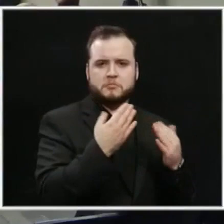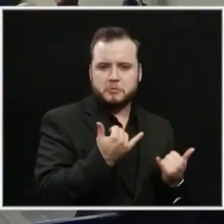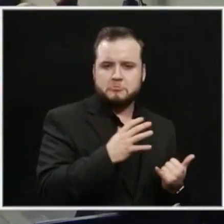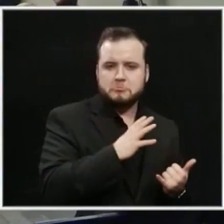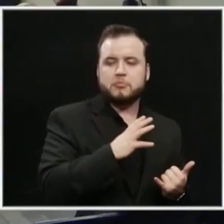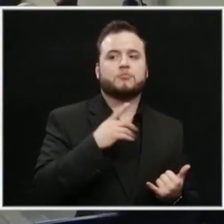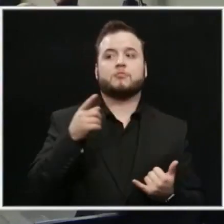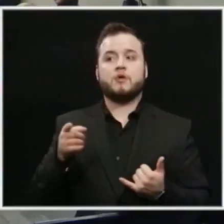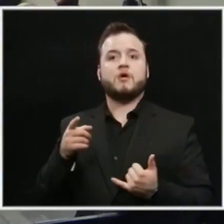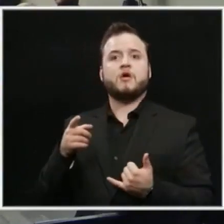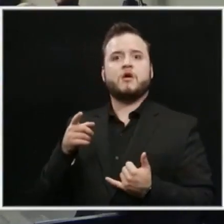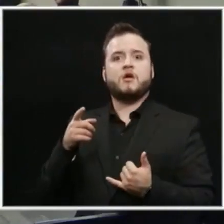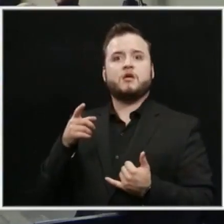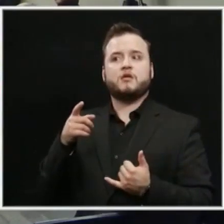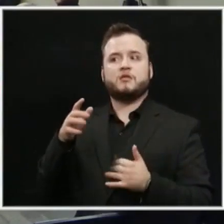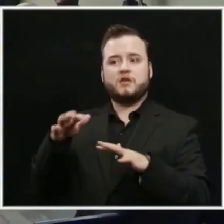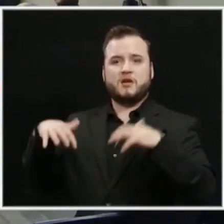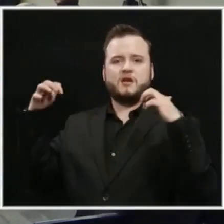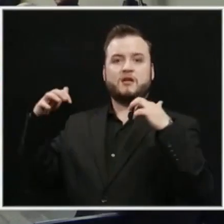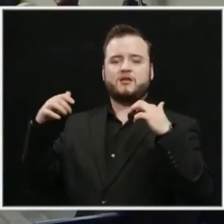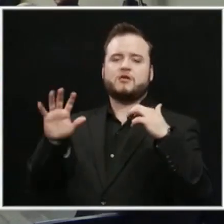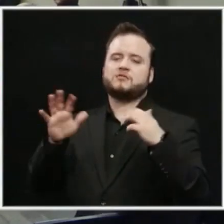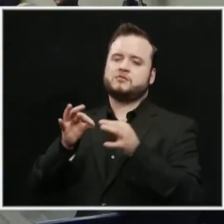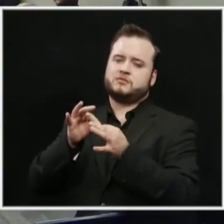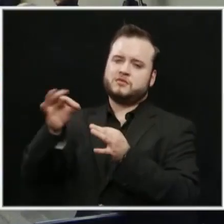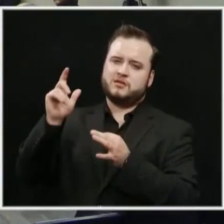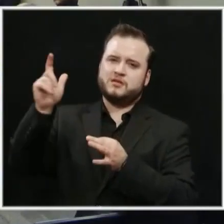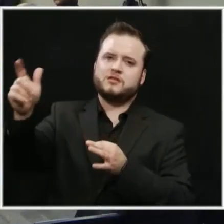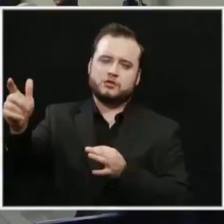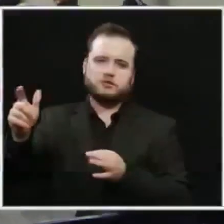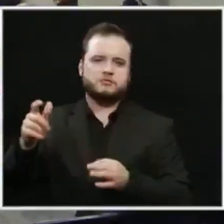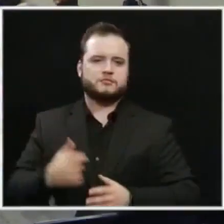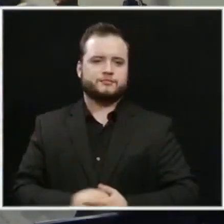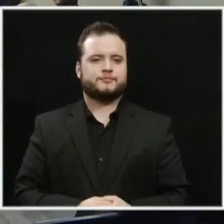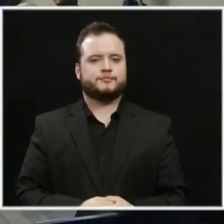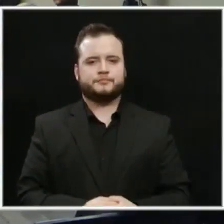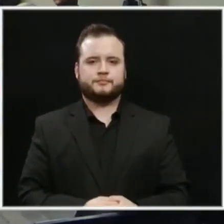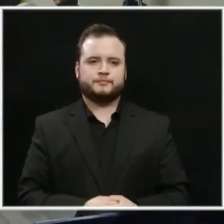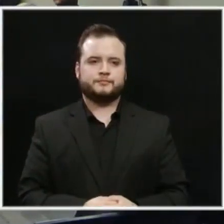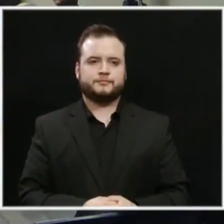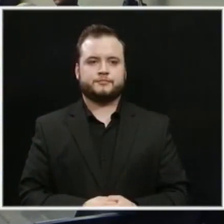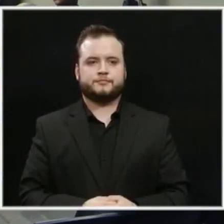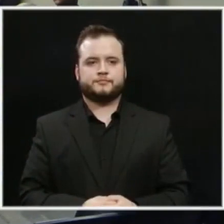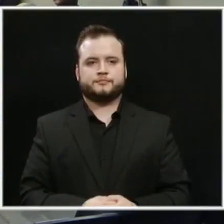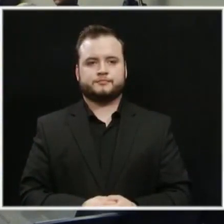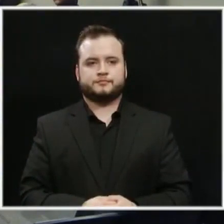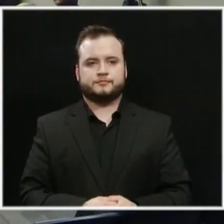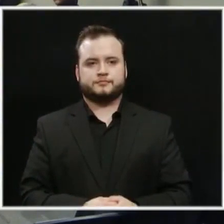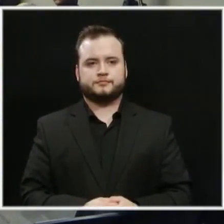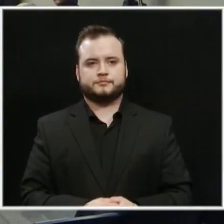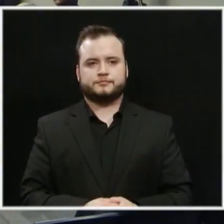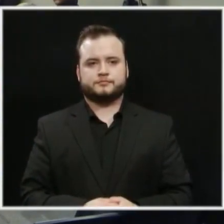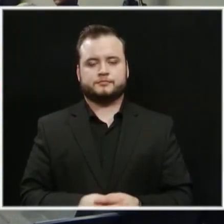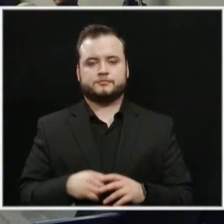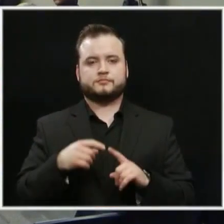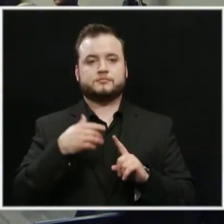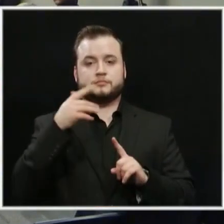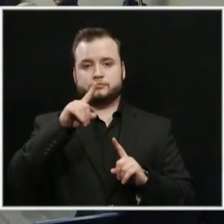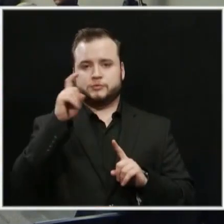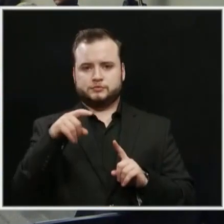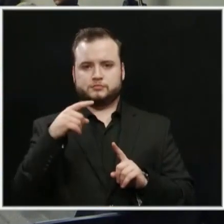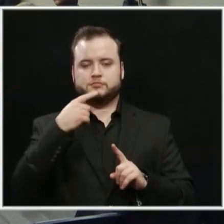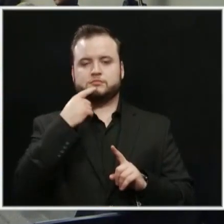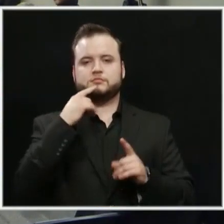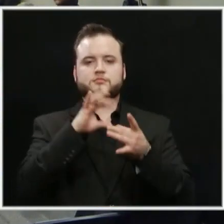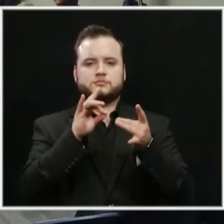for Commissioner Malcolm. When will we start seeing some estimate or count of non-tested deaths that